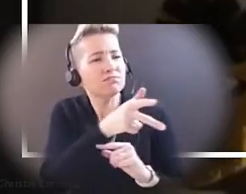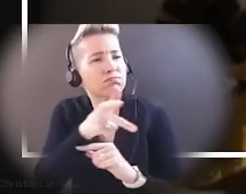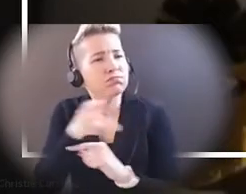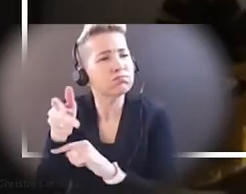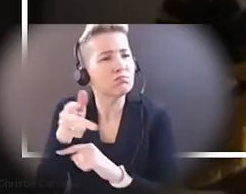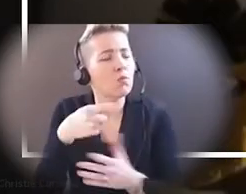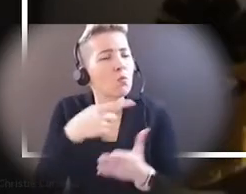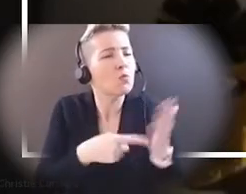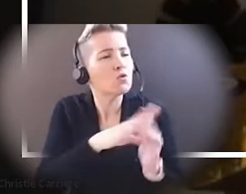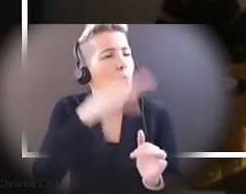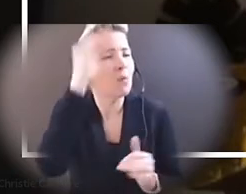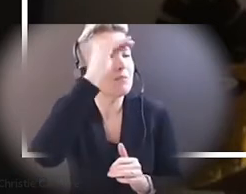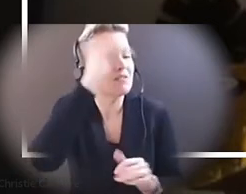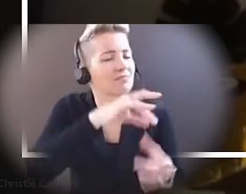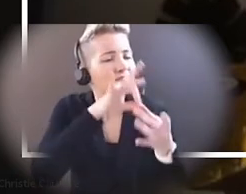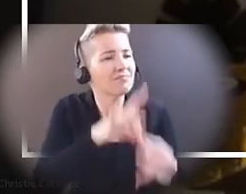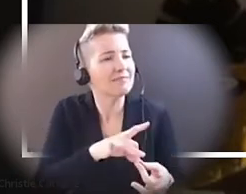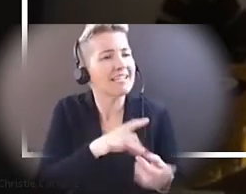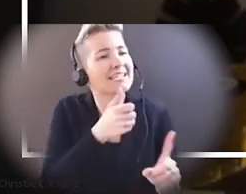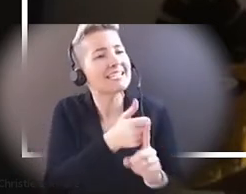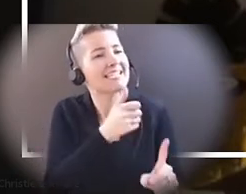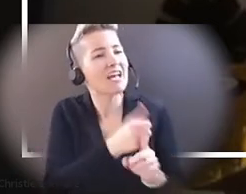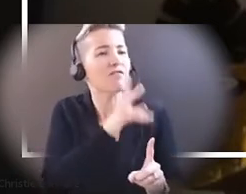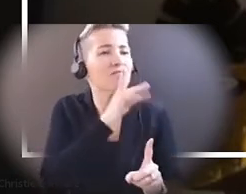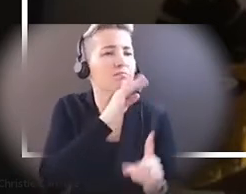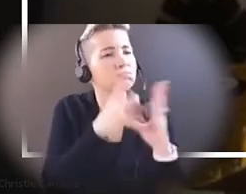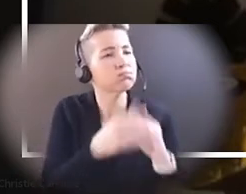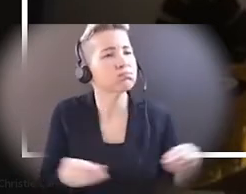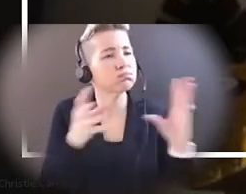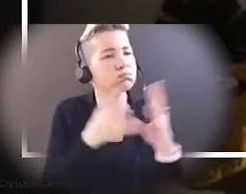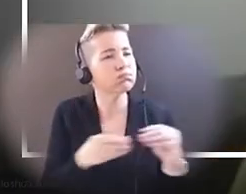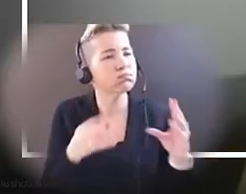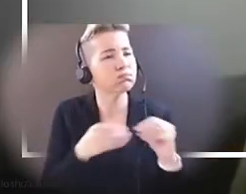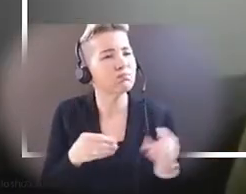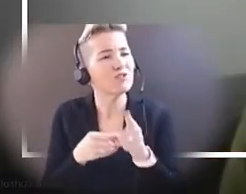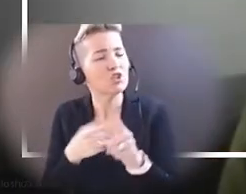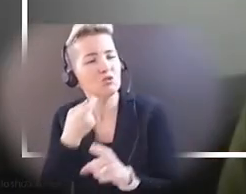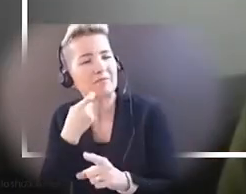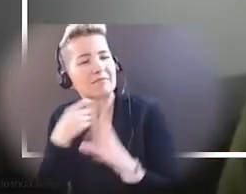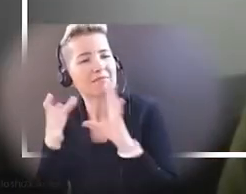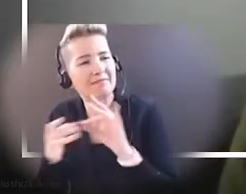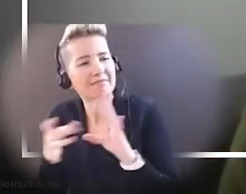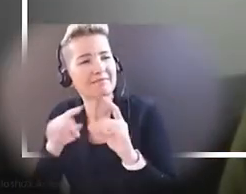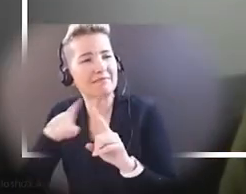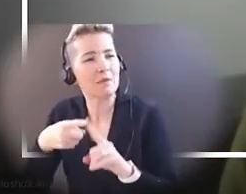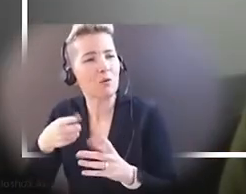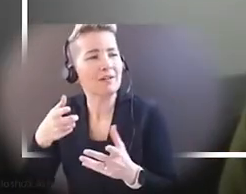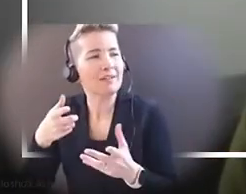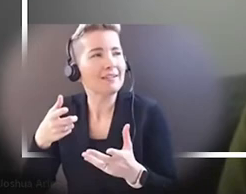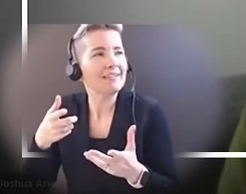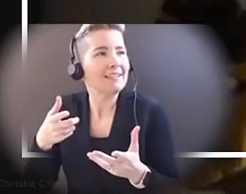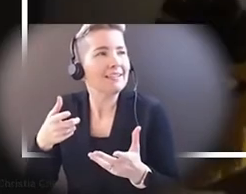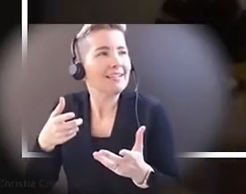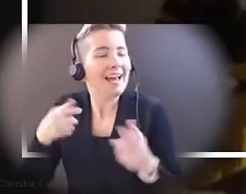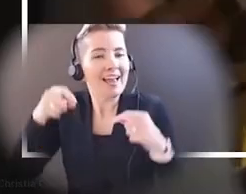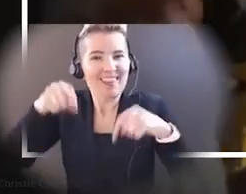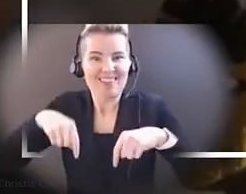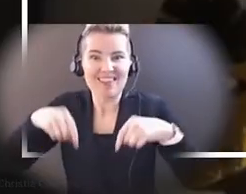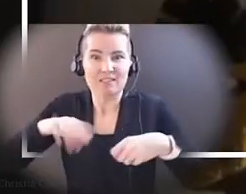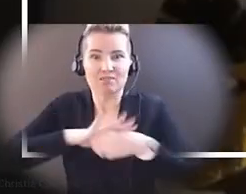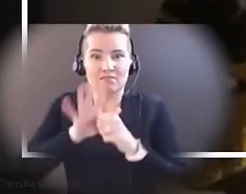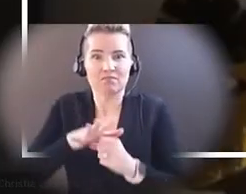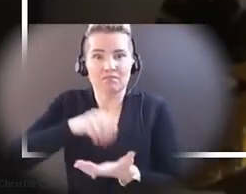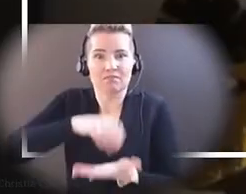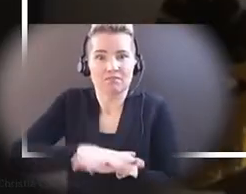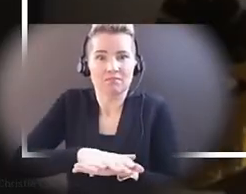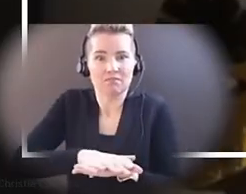idea of self-narration, kind of what Nightingale was touching on in terms of, this is going to be documented. This is going to be in the